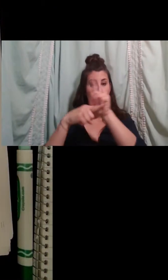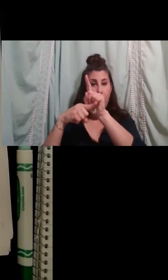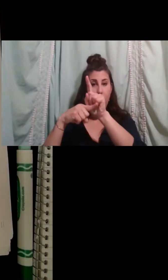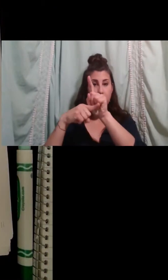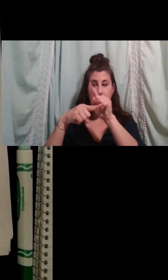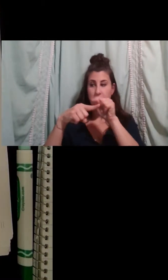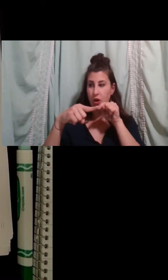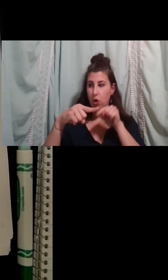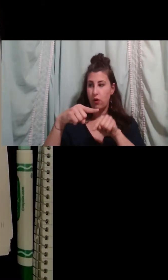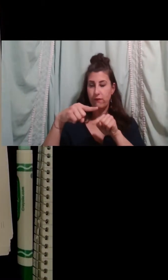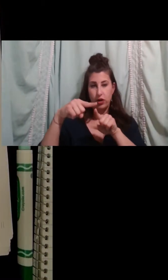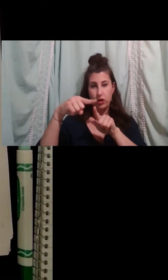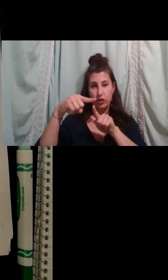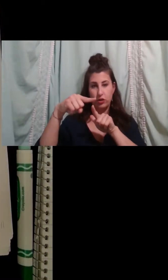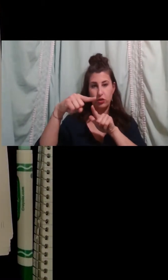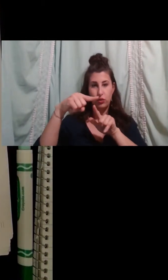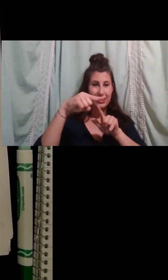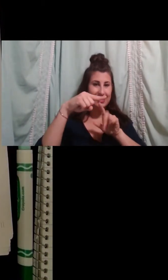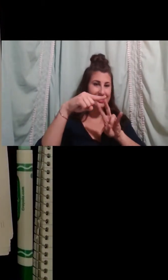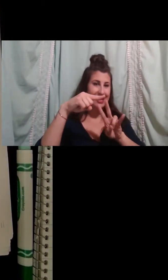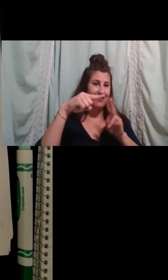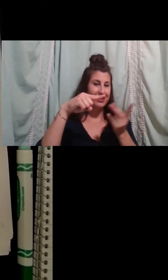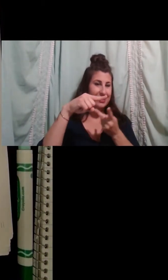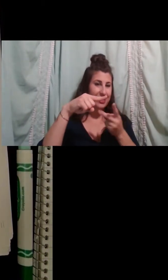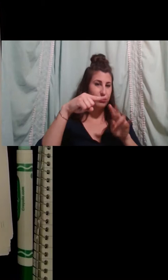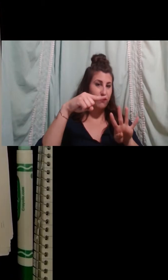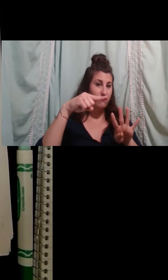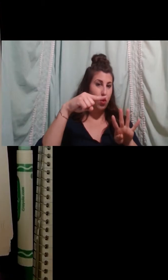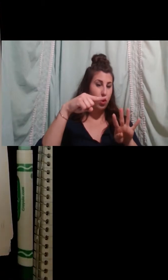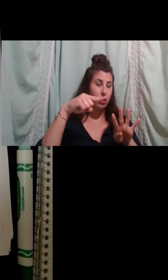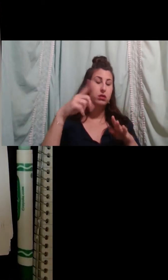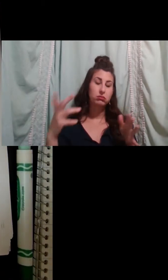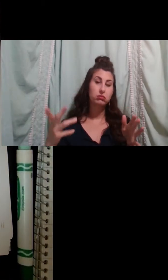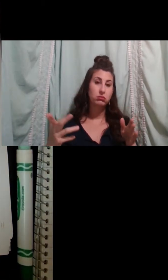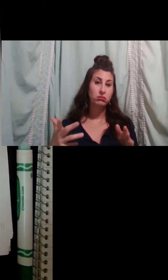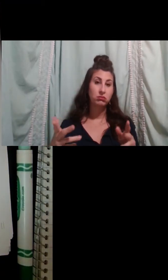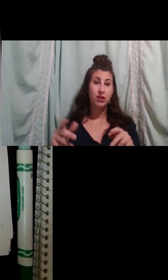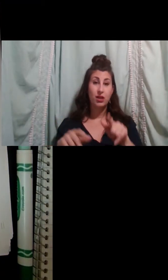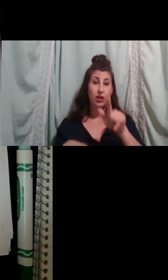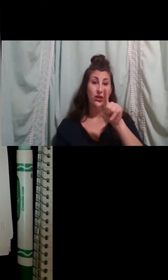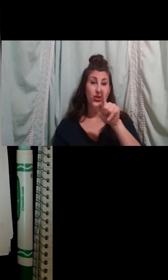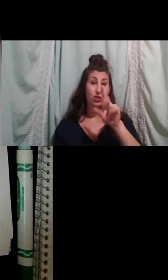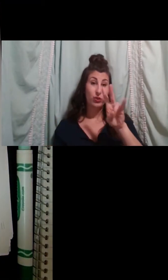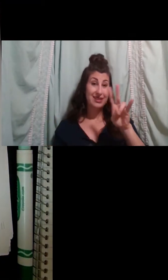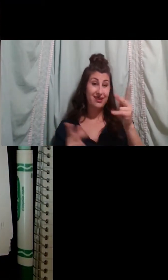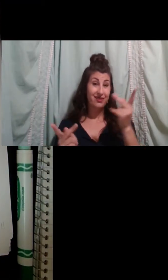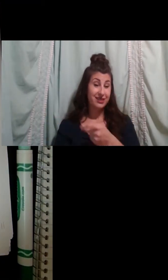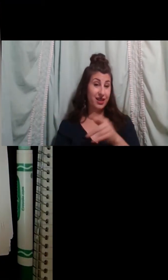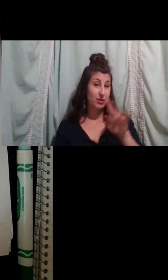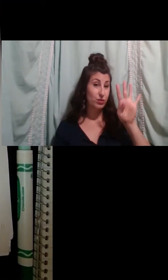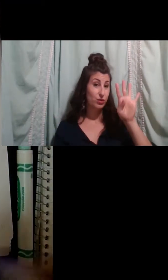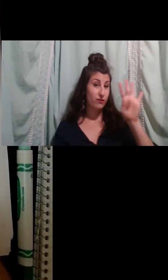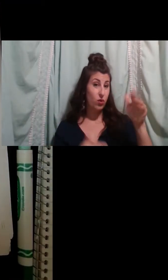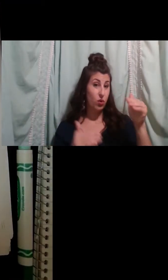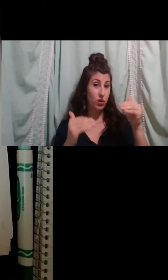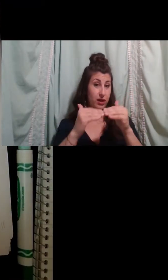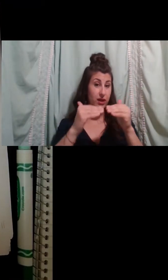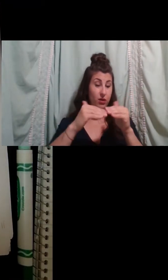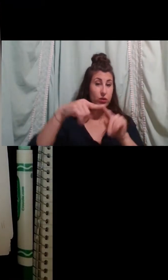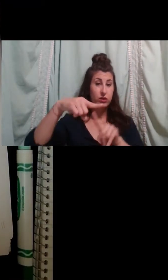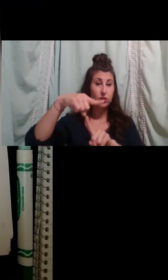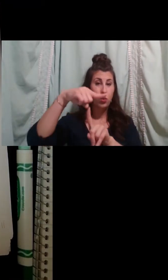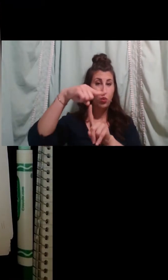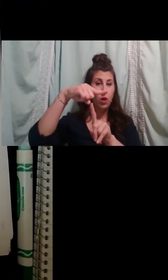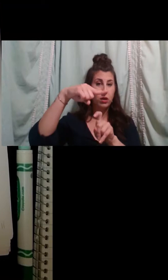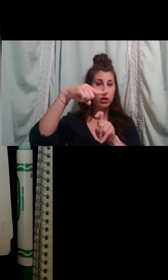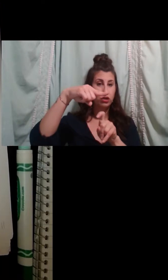1 over 27 times 4. Right? And 27 times 4 would